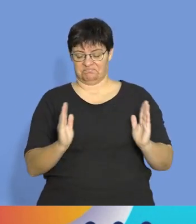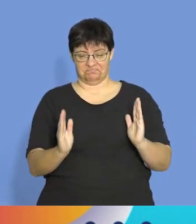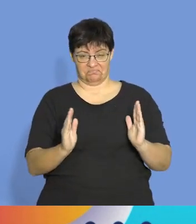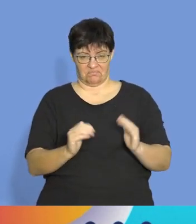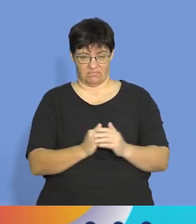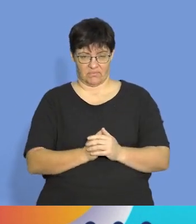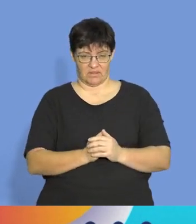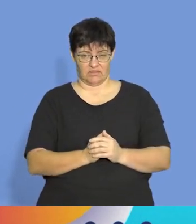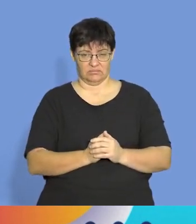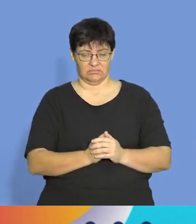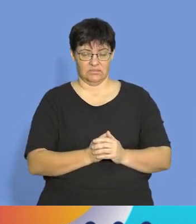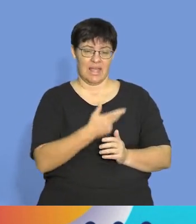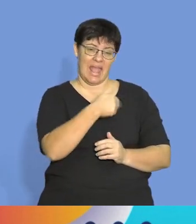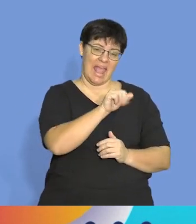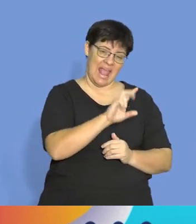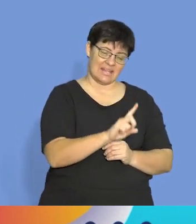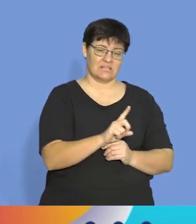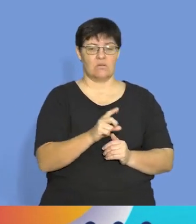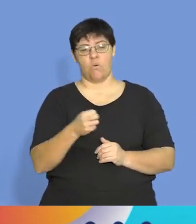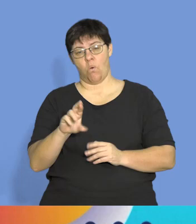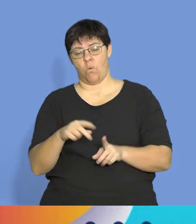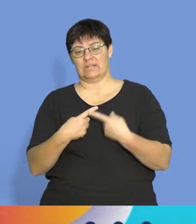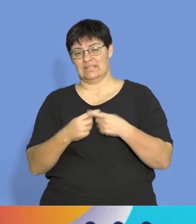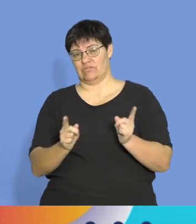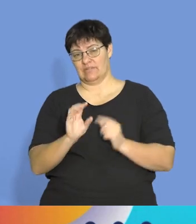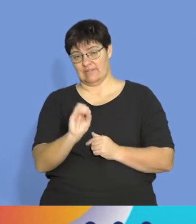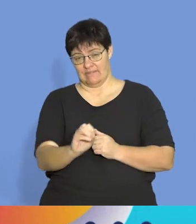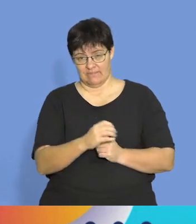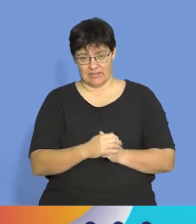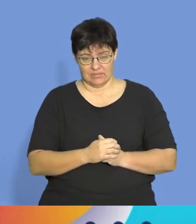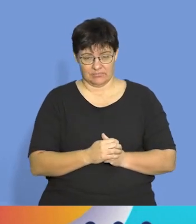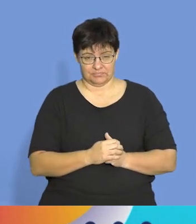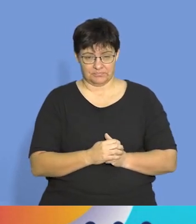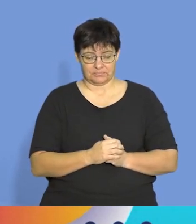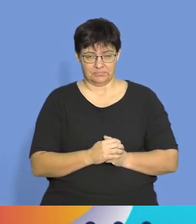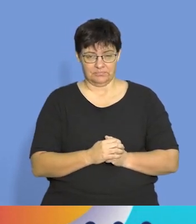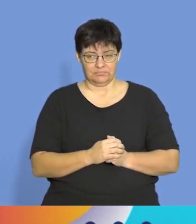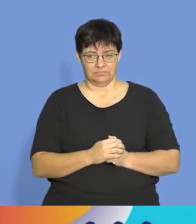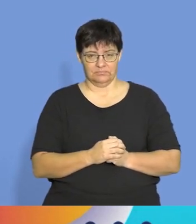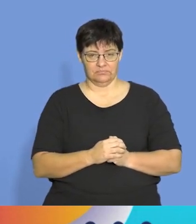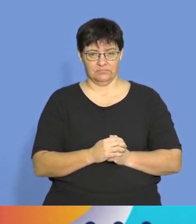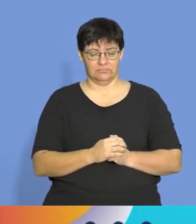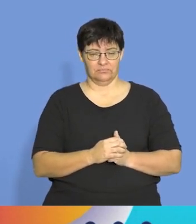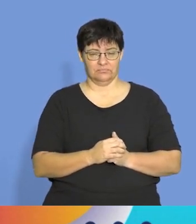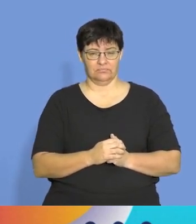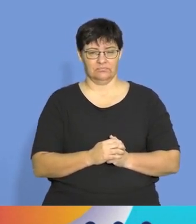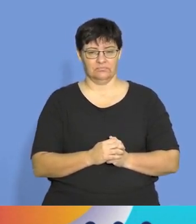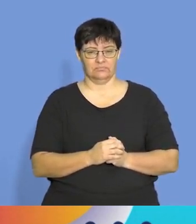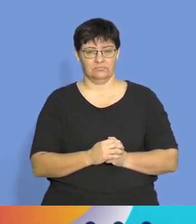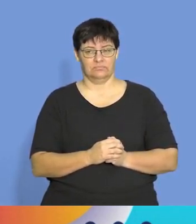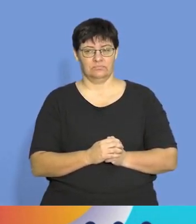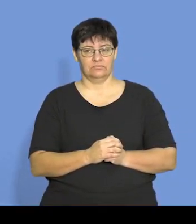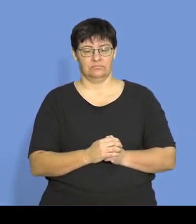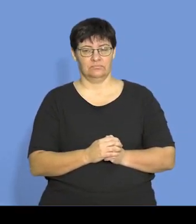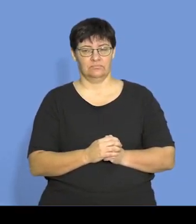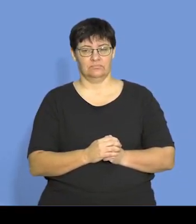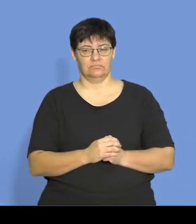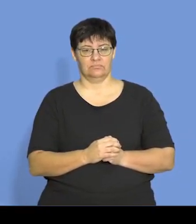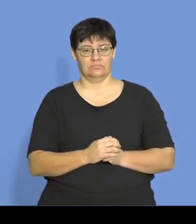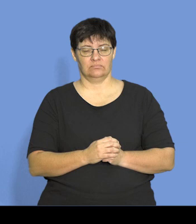this and part and the or part that we normally use when it comes to inequalities.